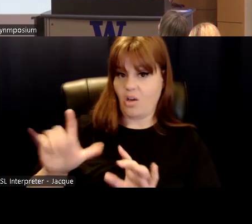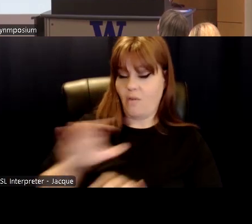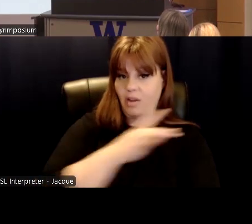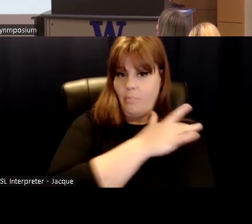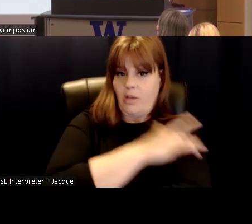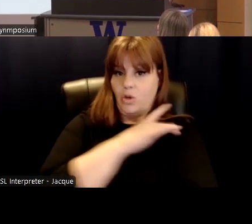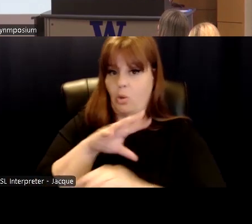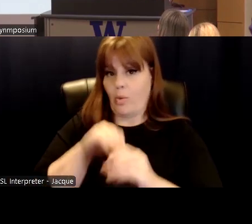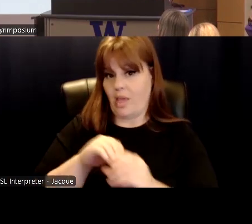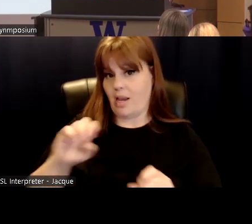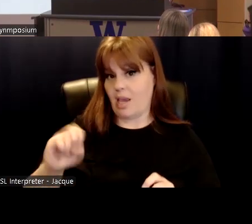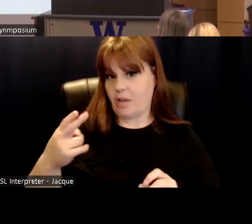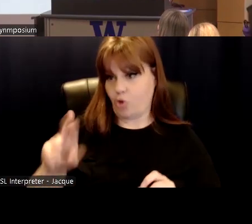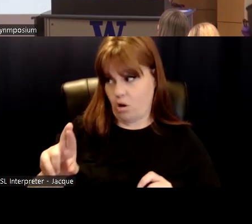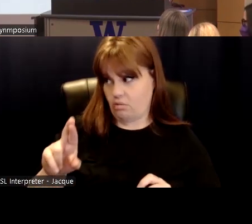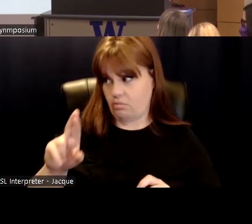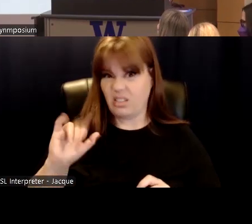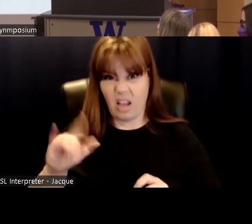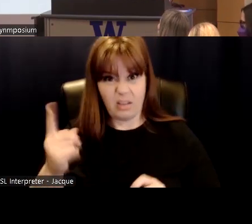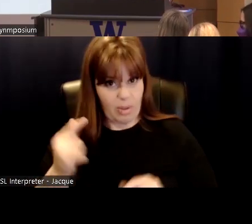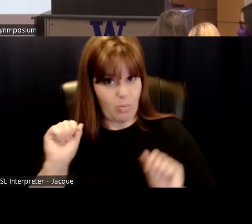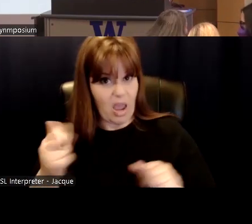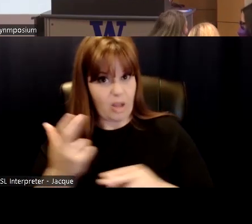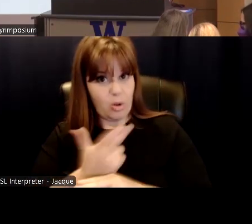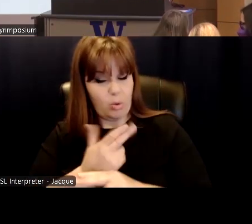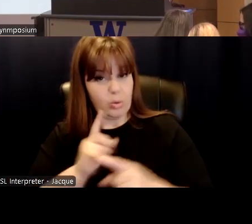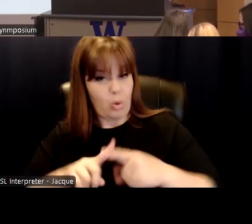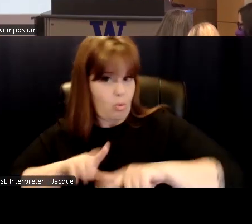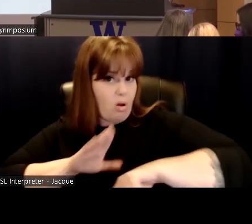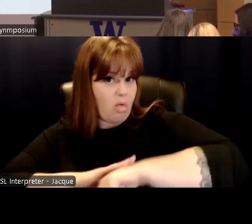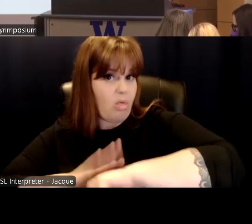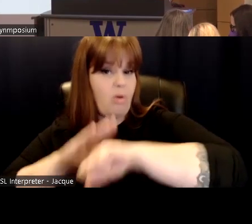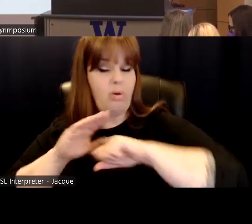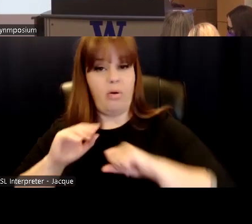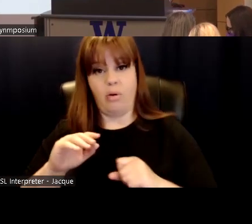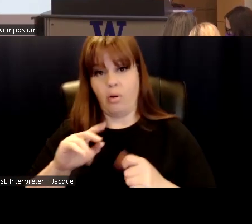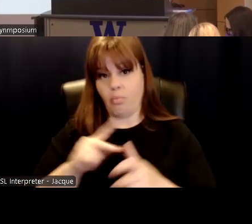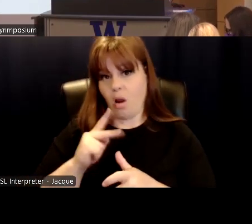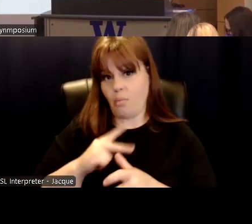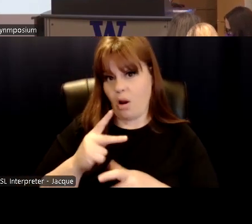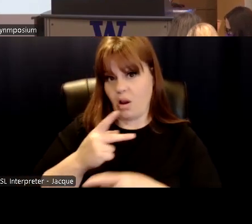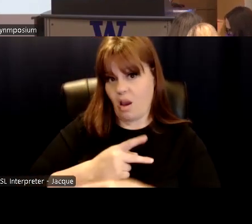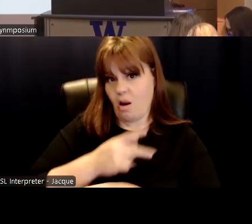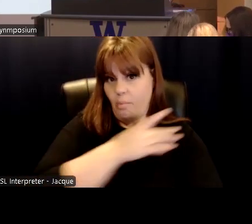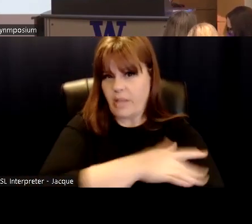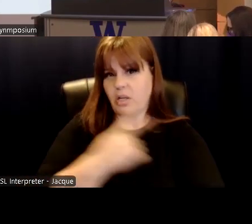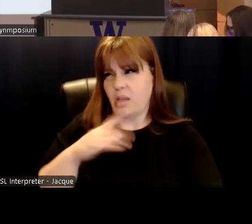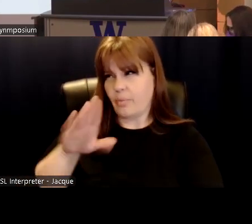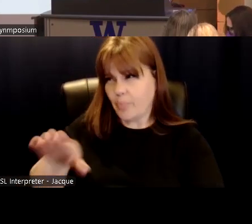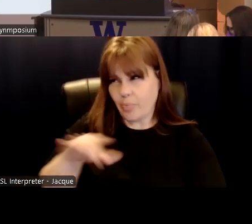EHR. Is this something that we could harness to then alert the primary care doctor, hey, your patient may have long